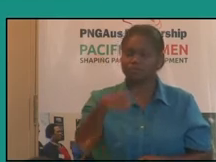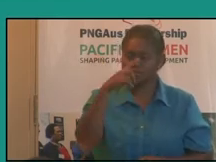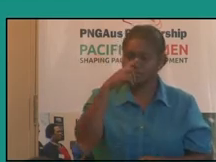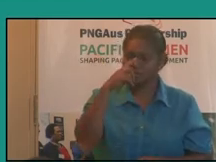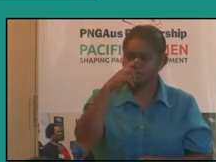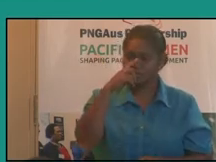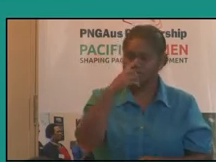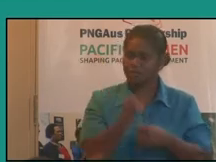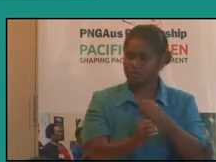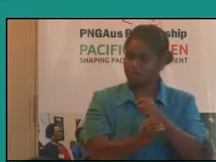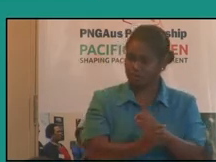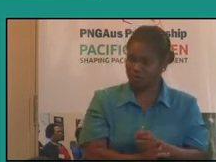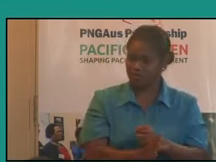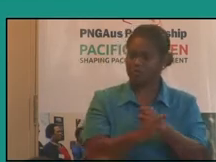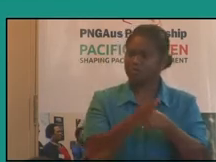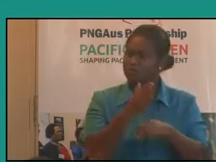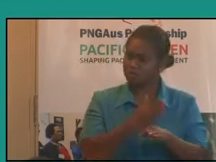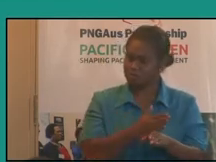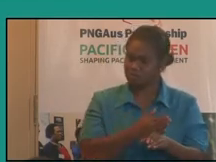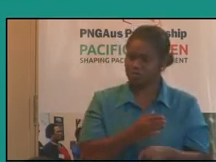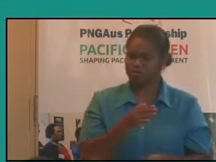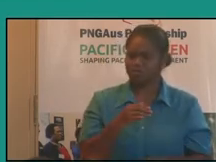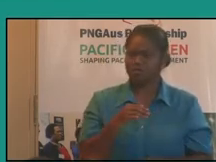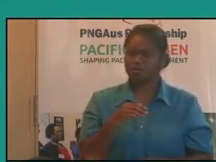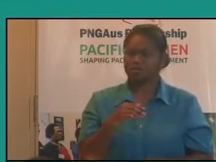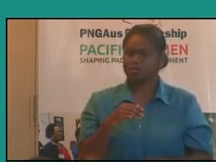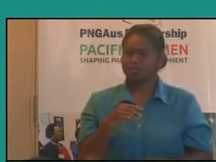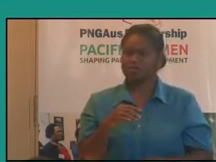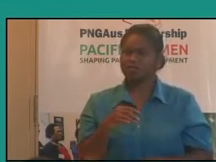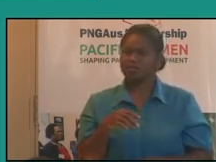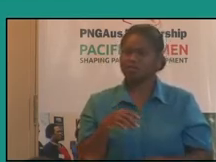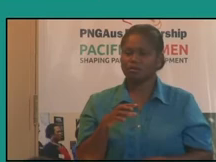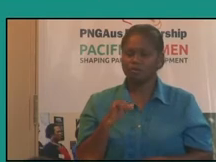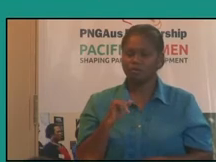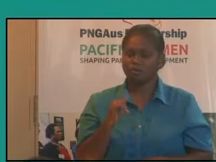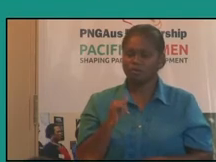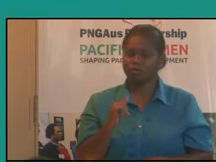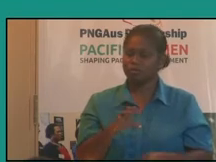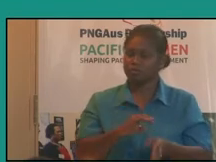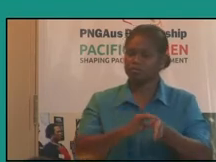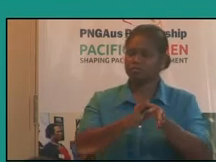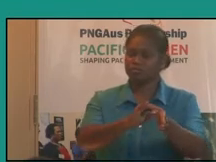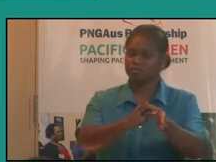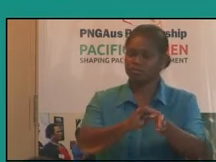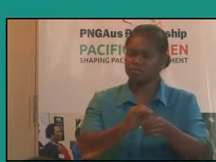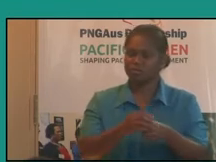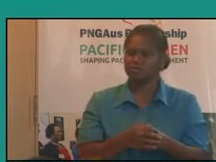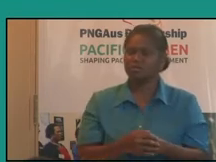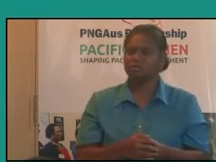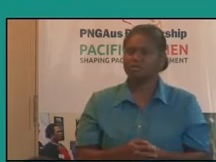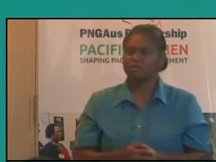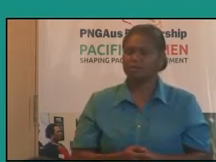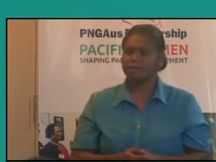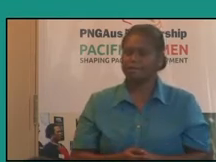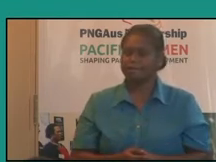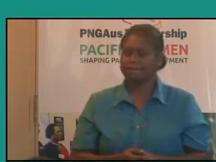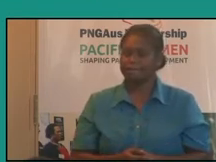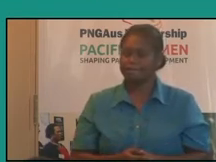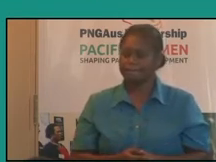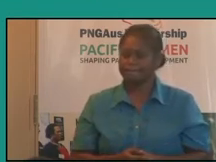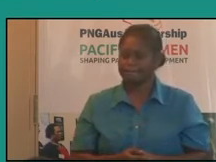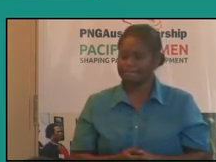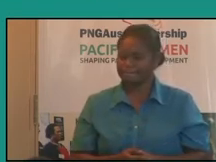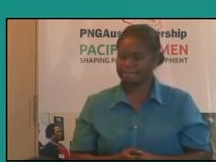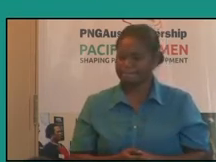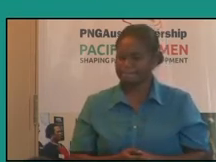sector, from the decision makers, there has to be like a mass kind of